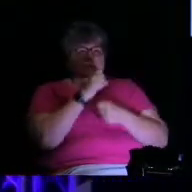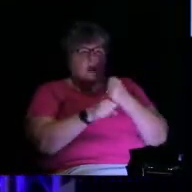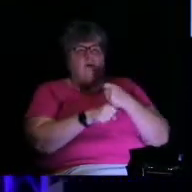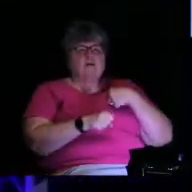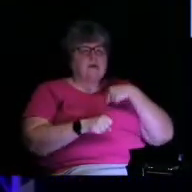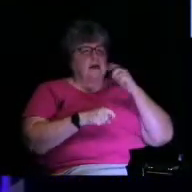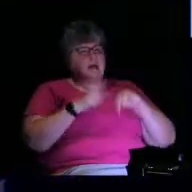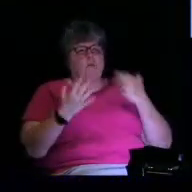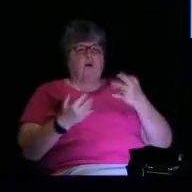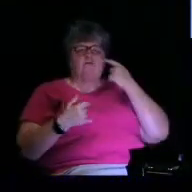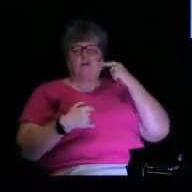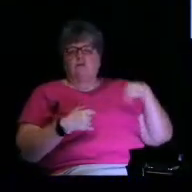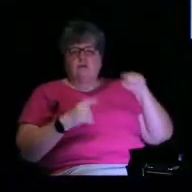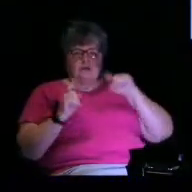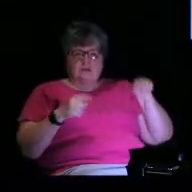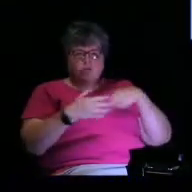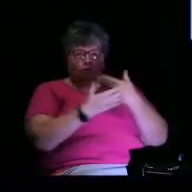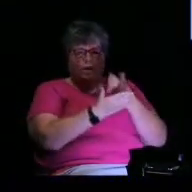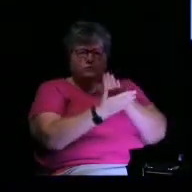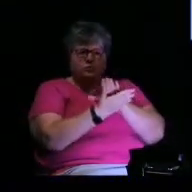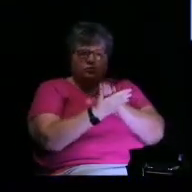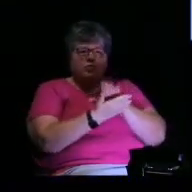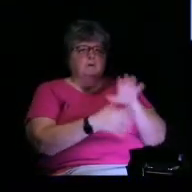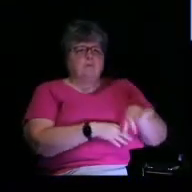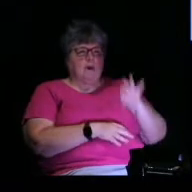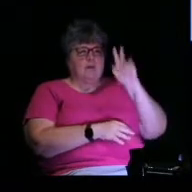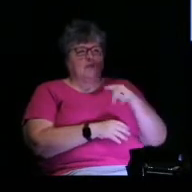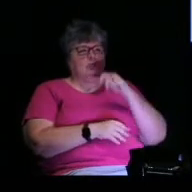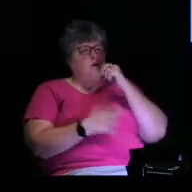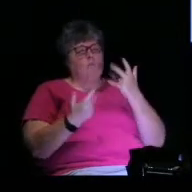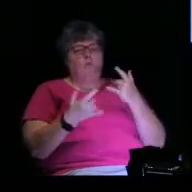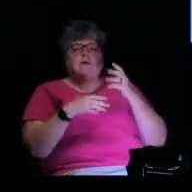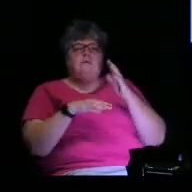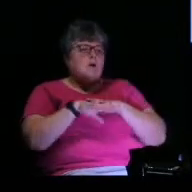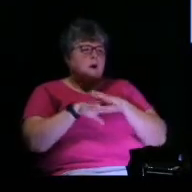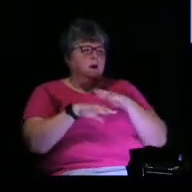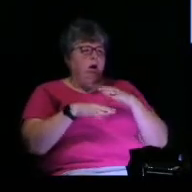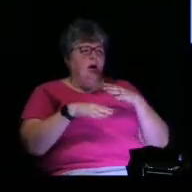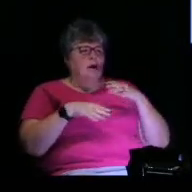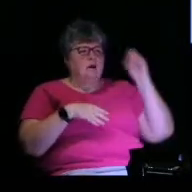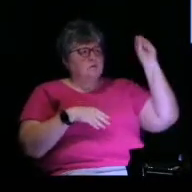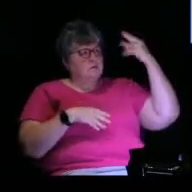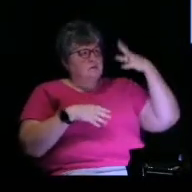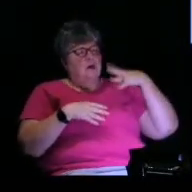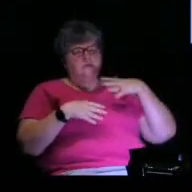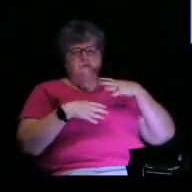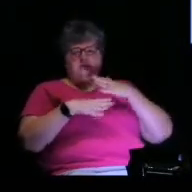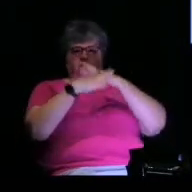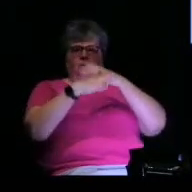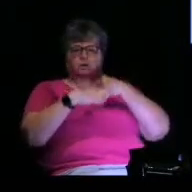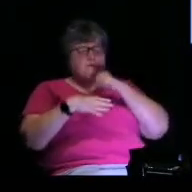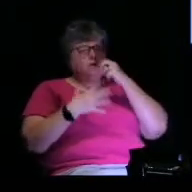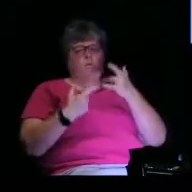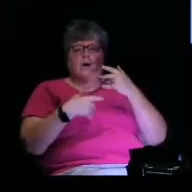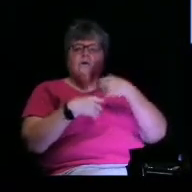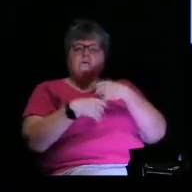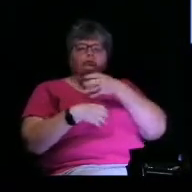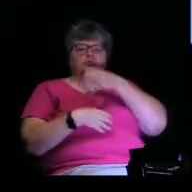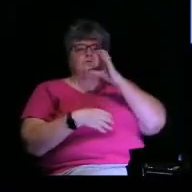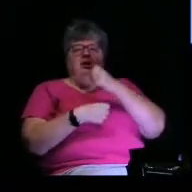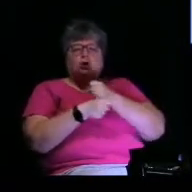them up. Don't wait to put on sunscreen. Don't wait to drink coffee in the morning. Yeah.